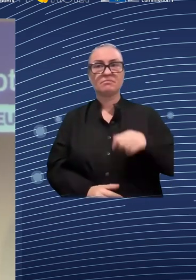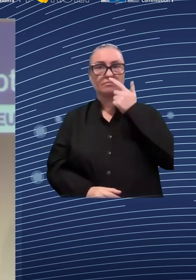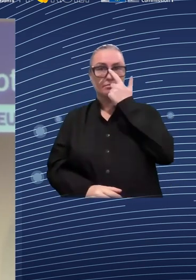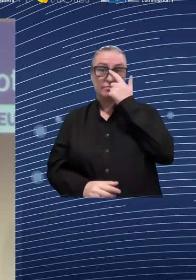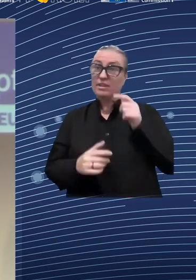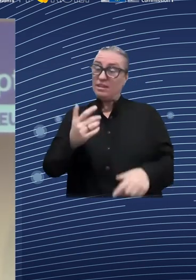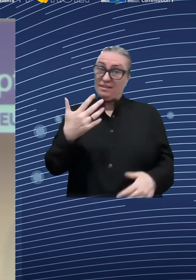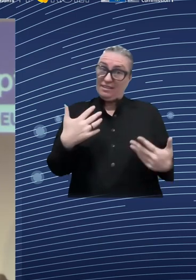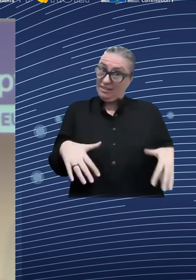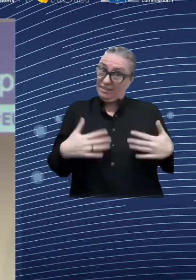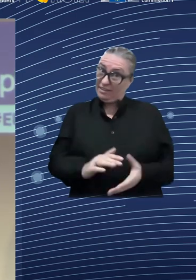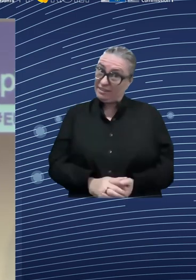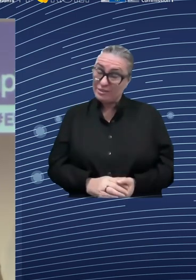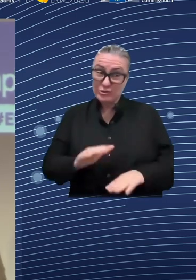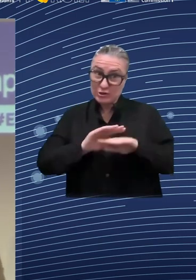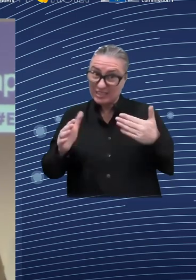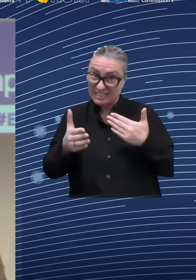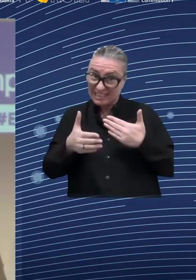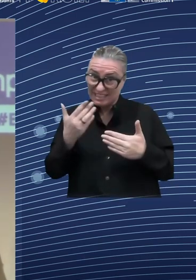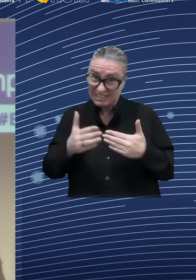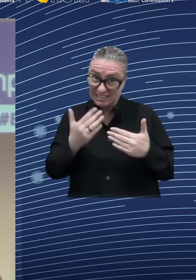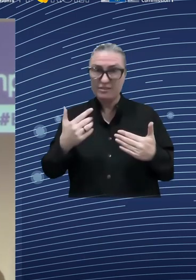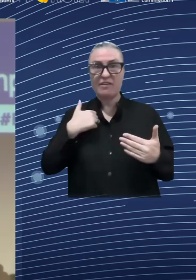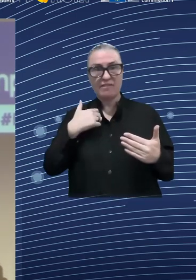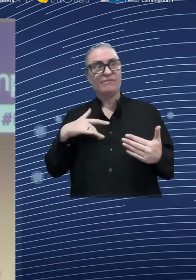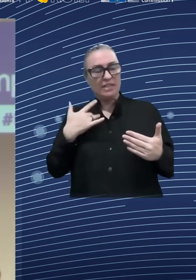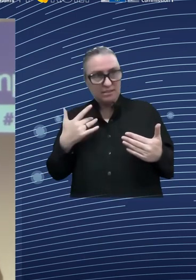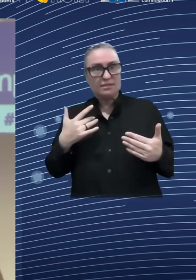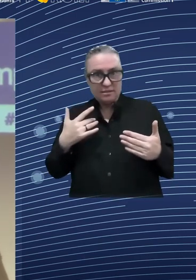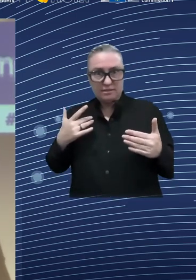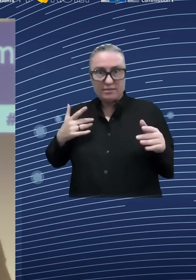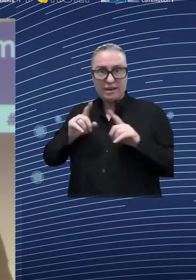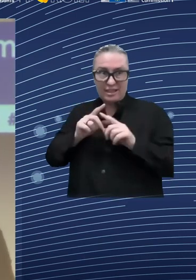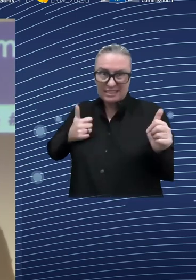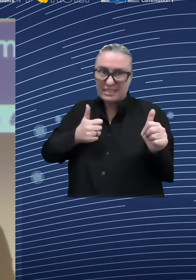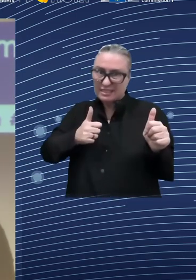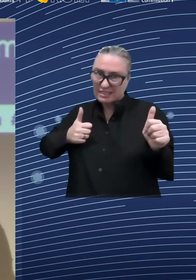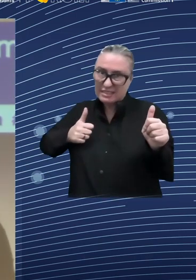Please slow down, because it's too difficult for teachers and for trainers to really